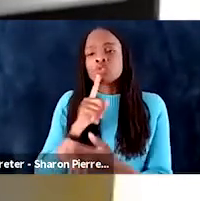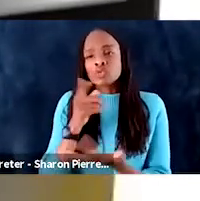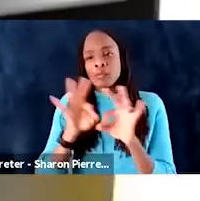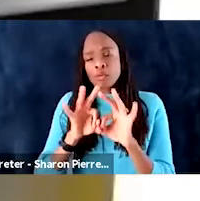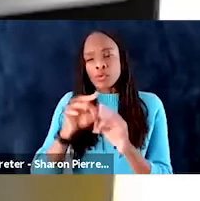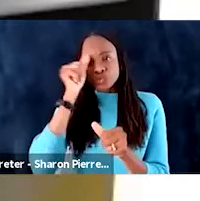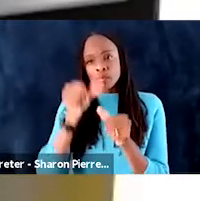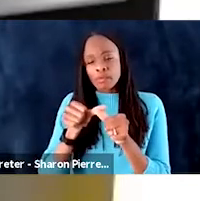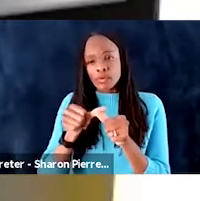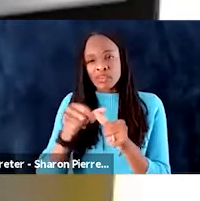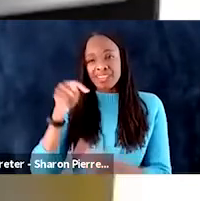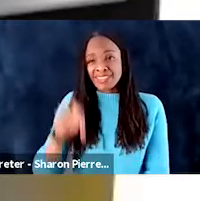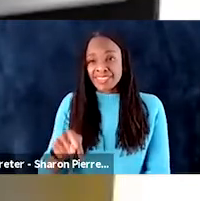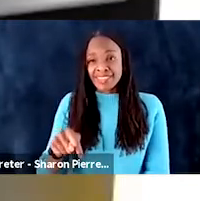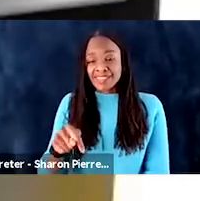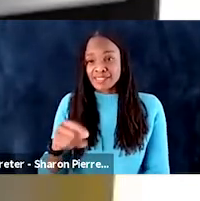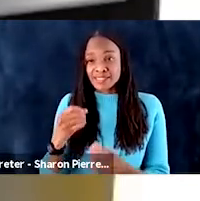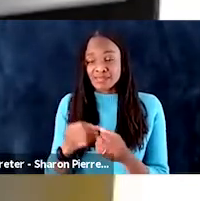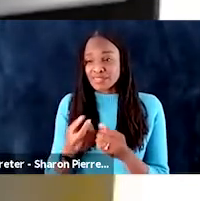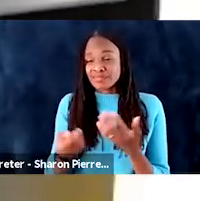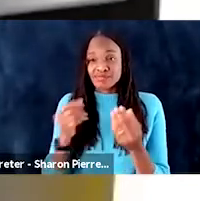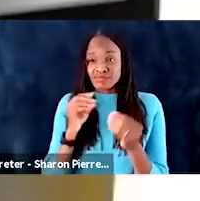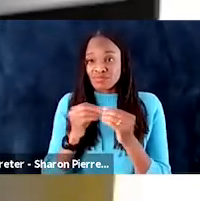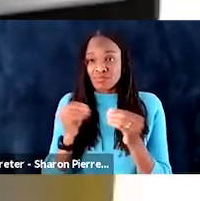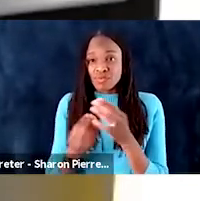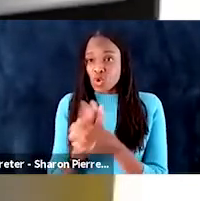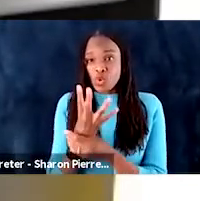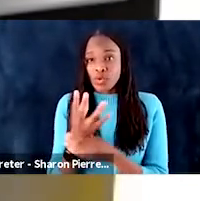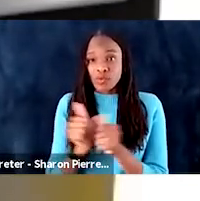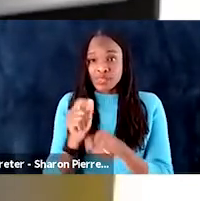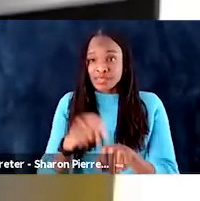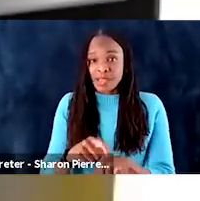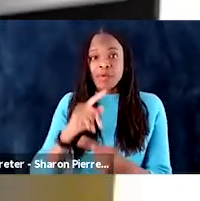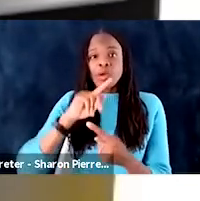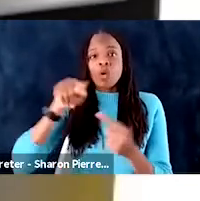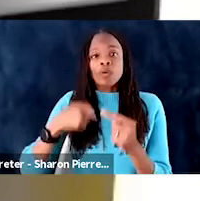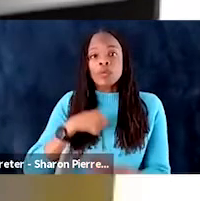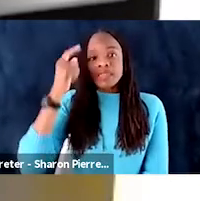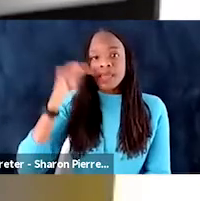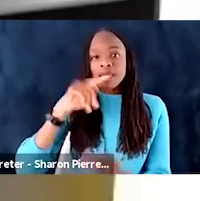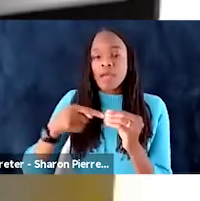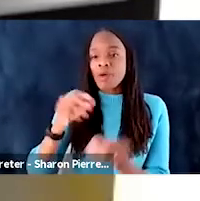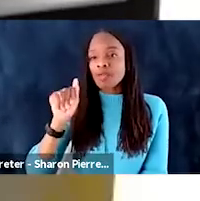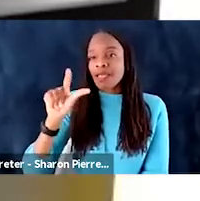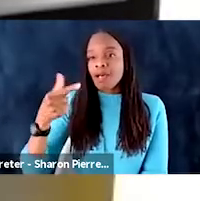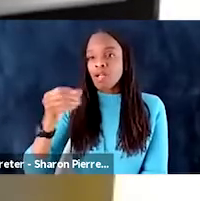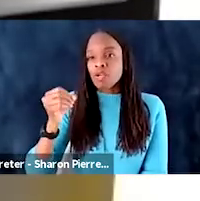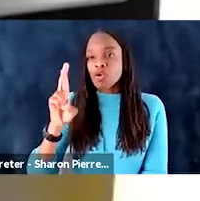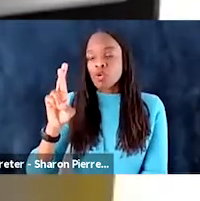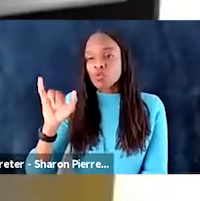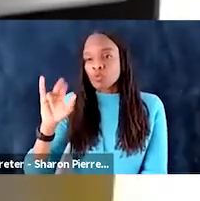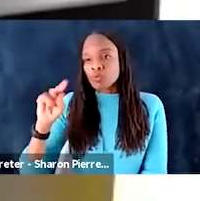that this has just been growing over time. When we think about algorithms, what we're talking